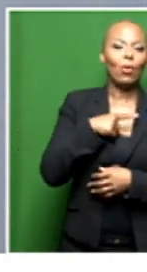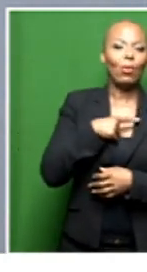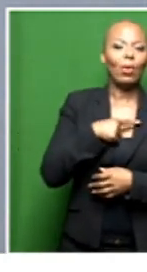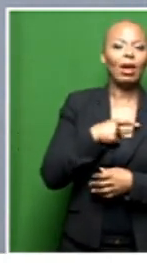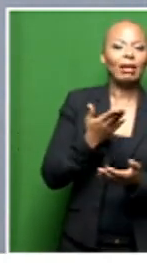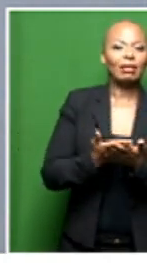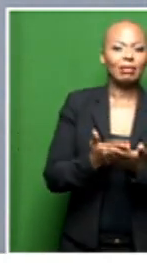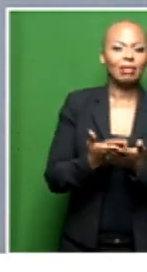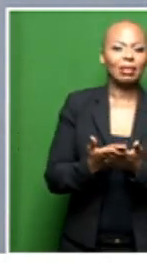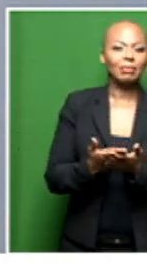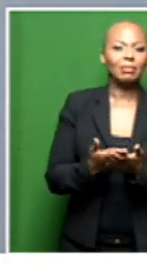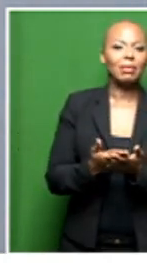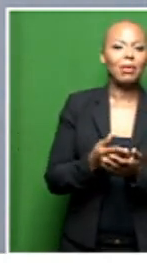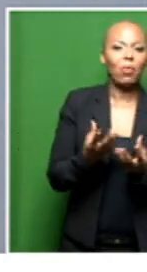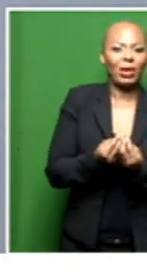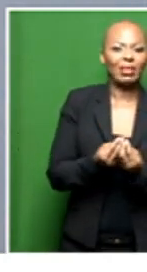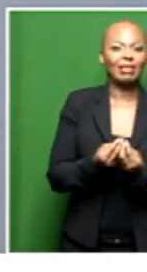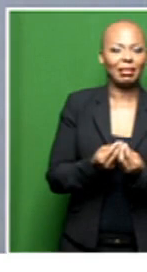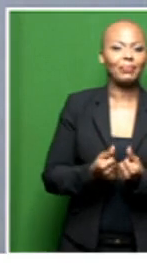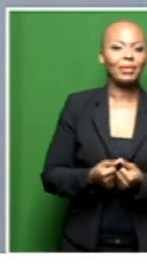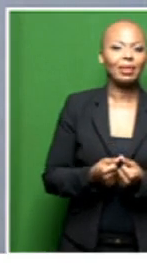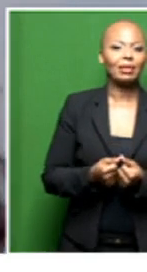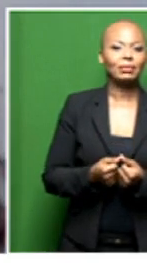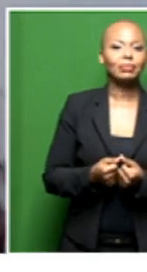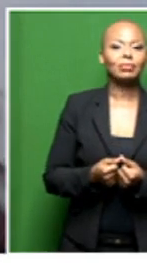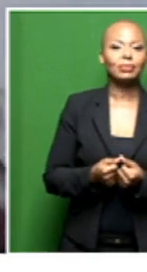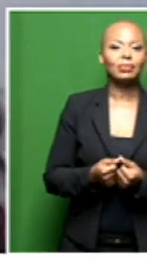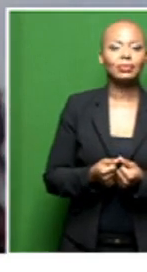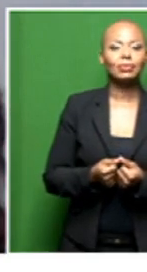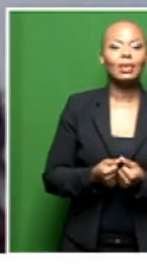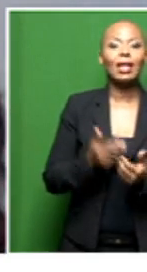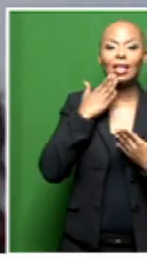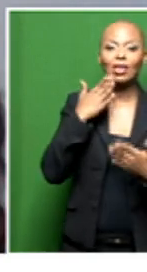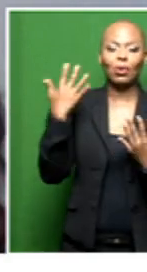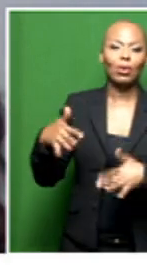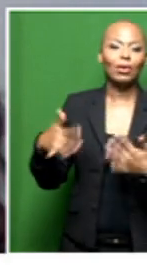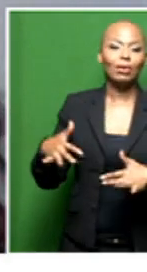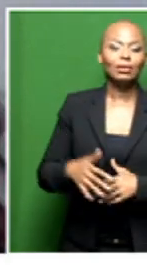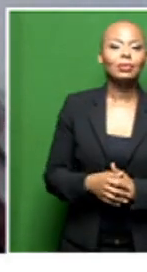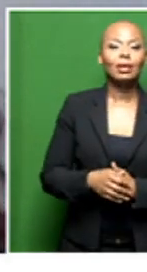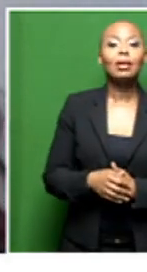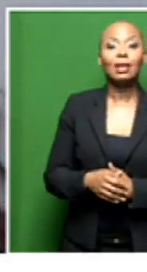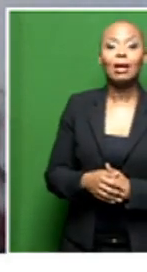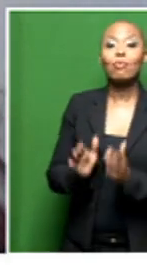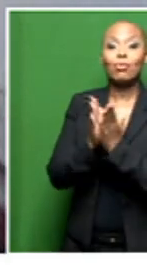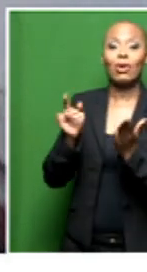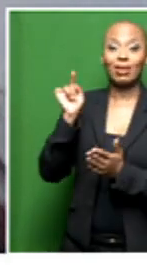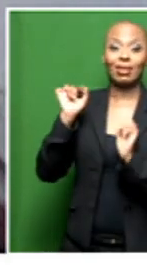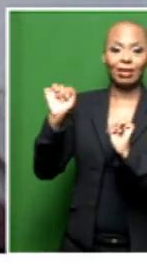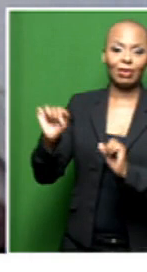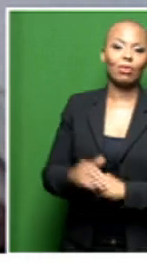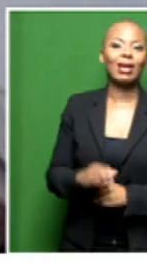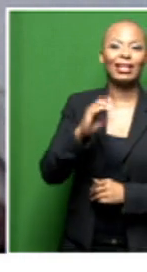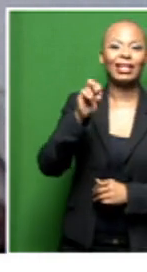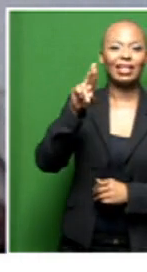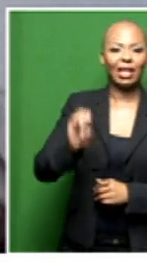full circle with the phrase. All right, Claire, thank you so much. Congratulations on the book, Claire Adlam. And